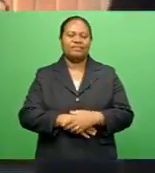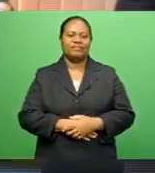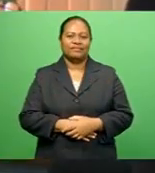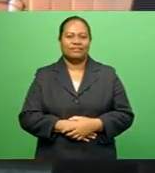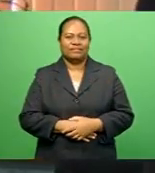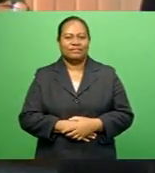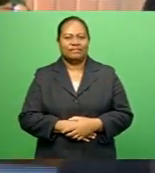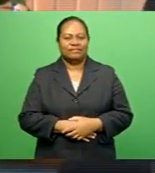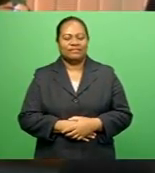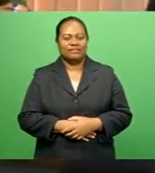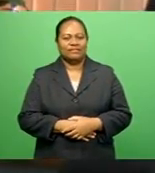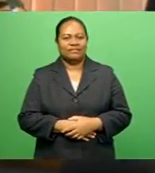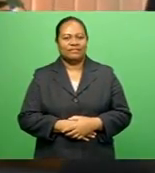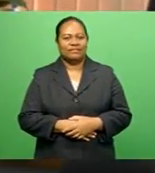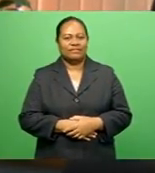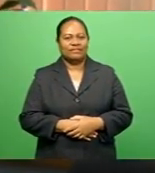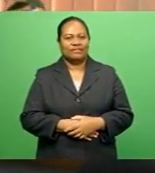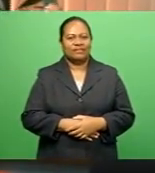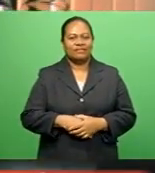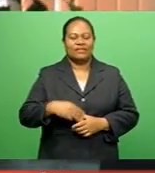reports. The